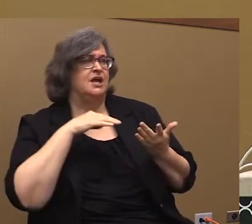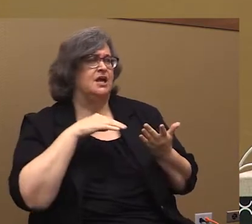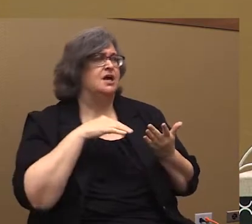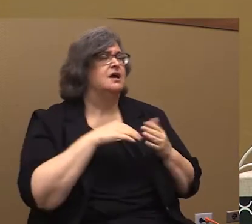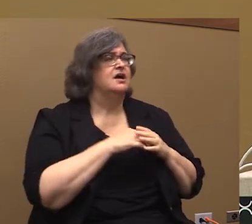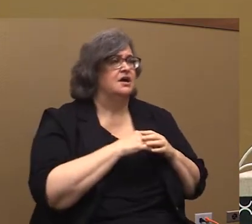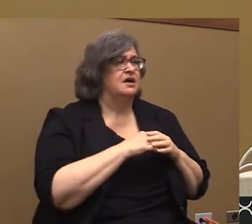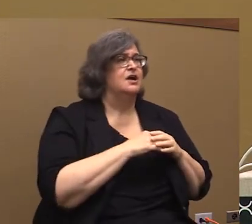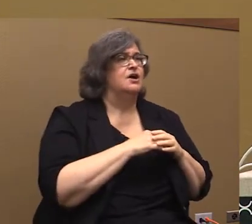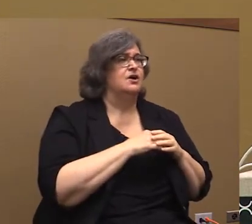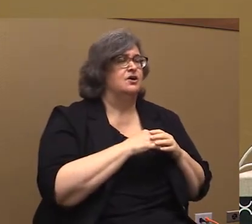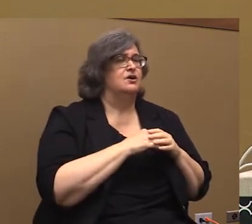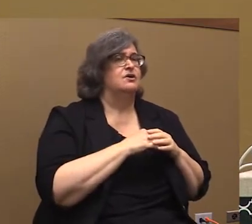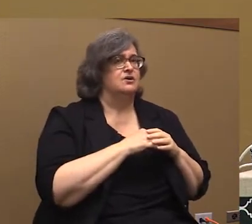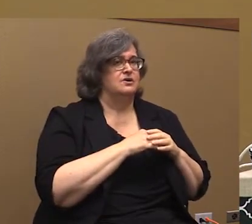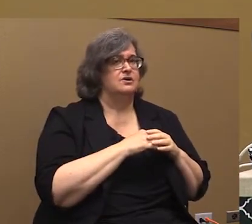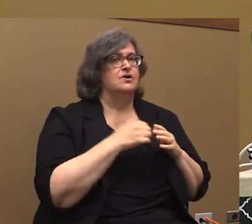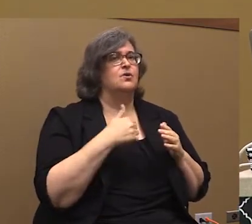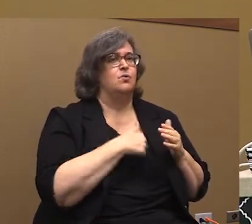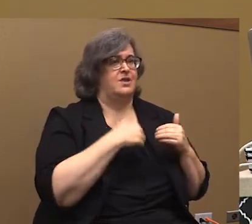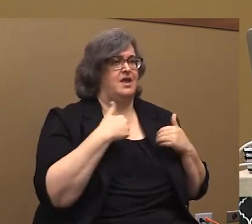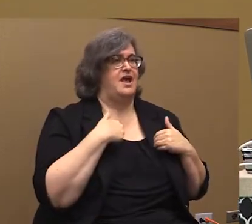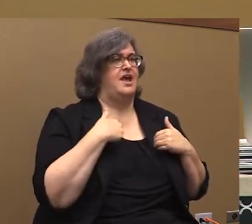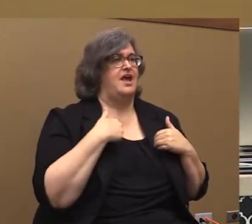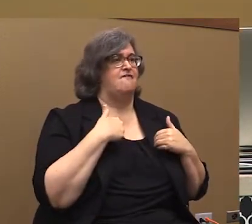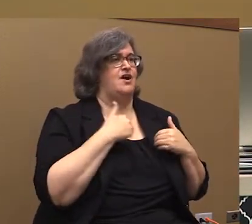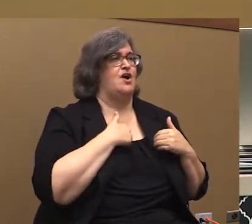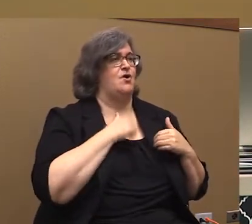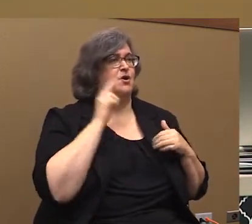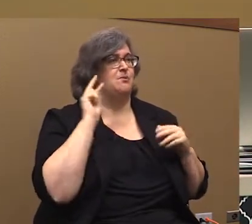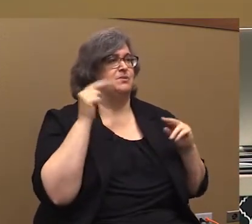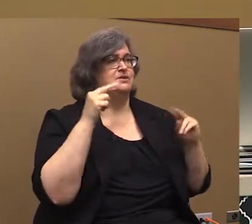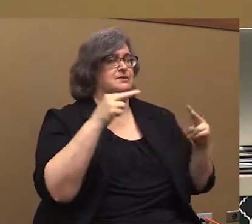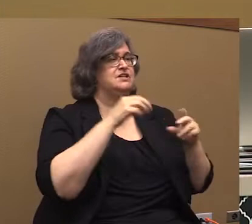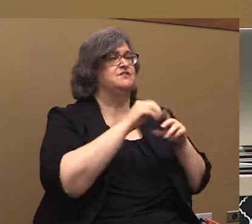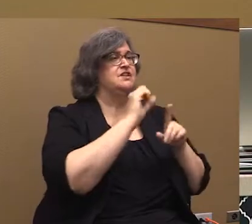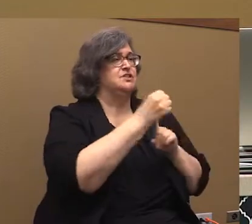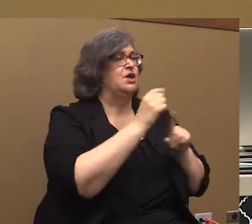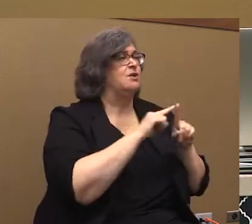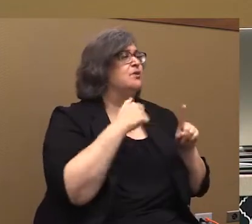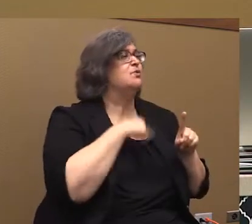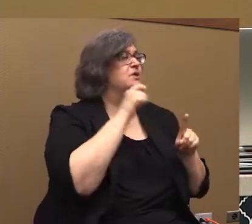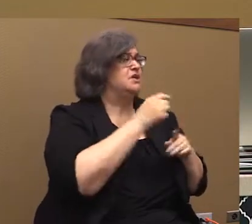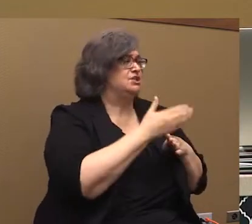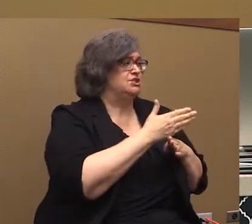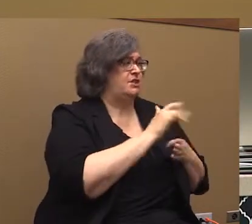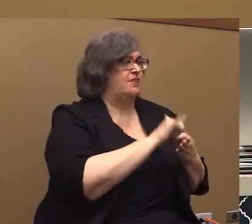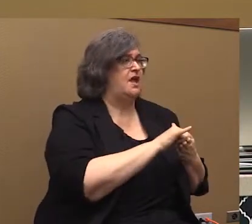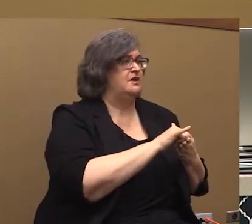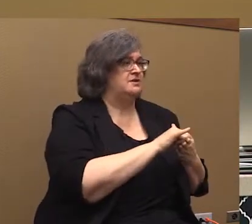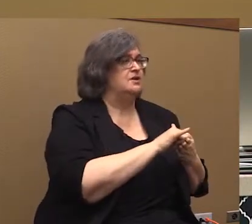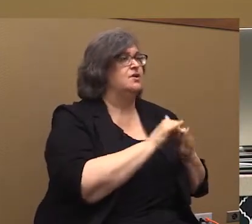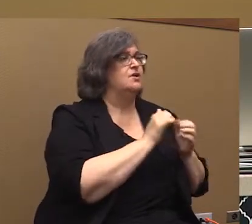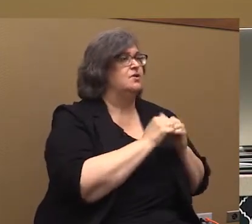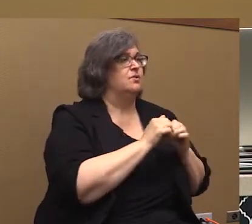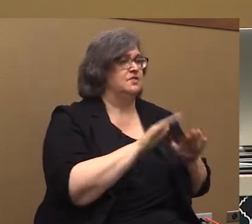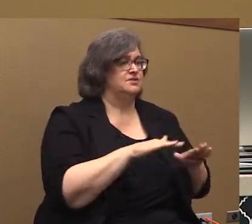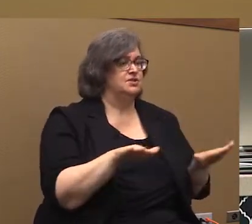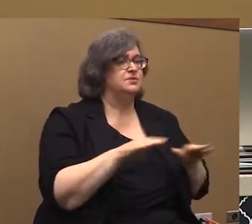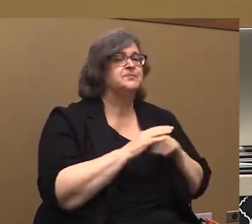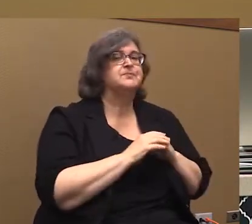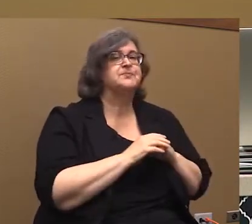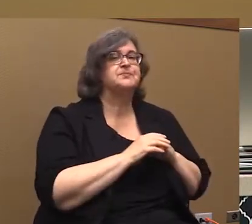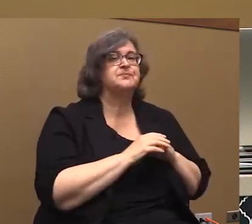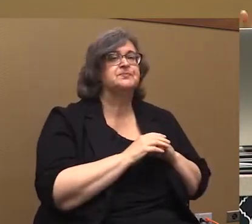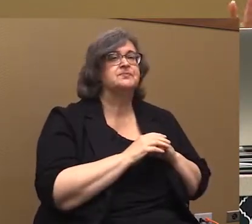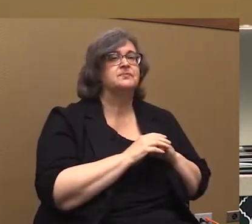and the big bad pig was something else. And we all bring our own